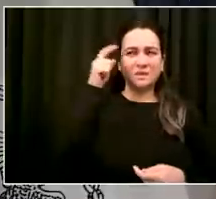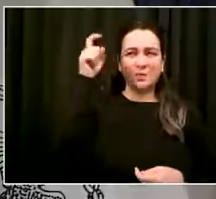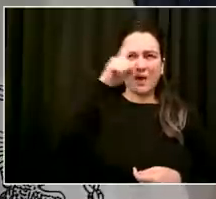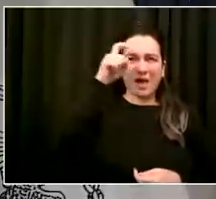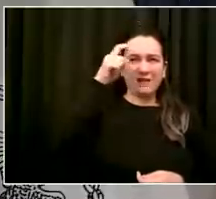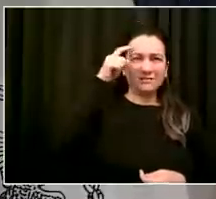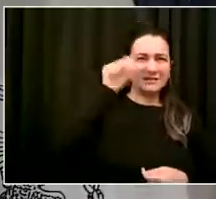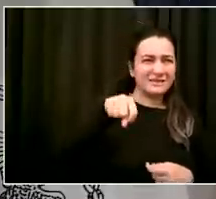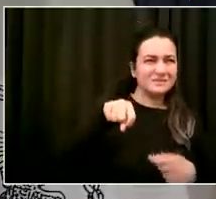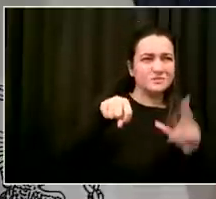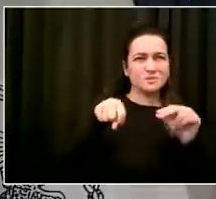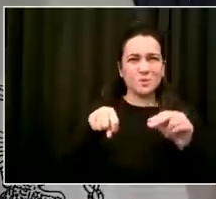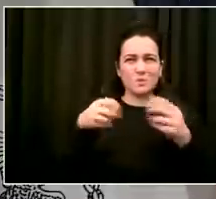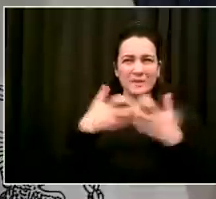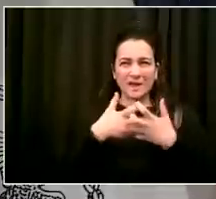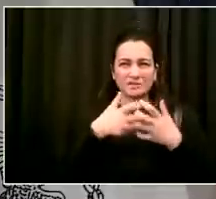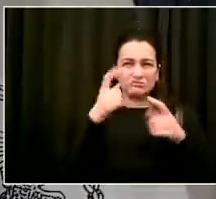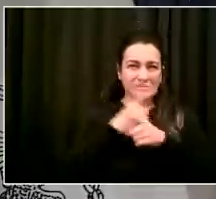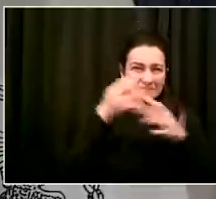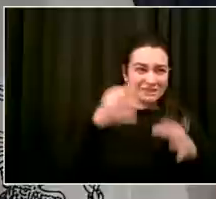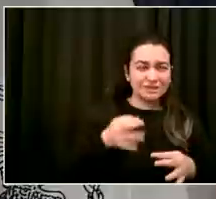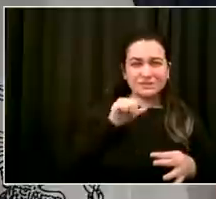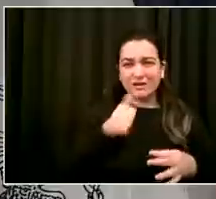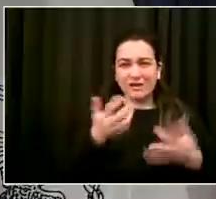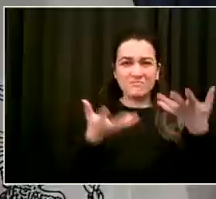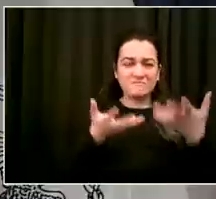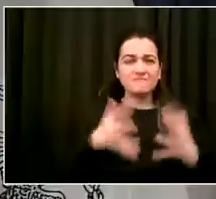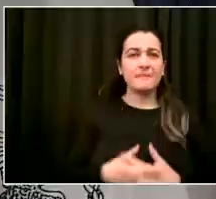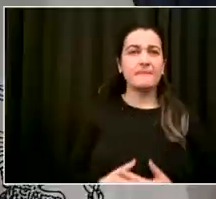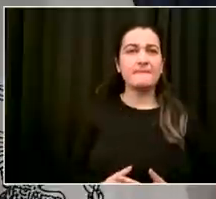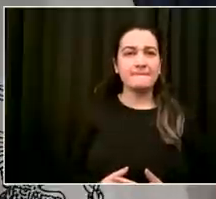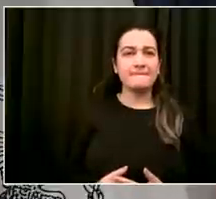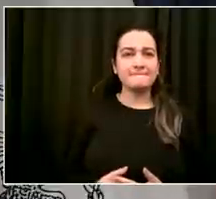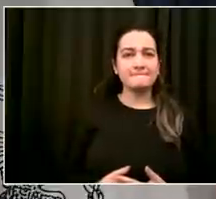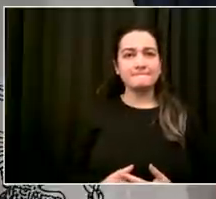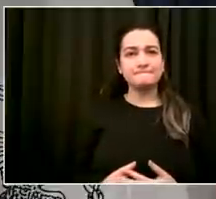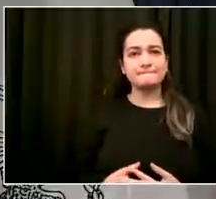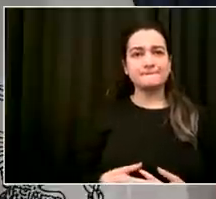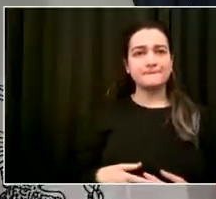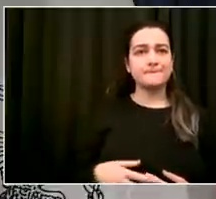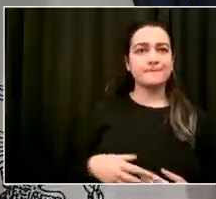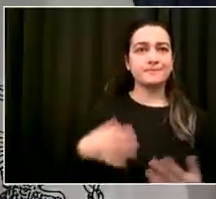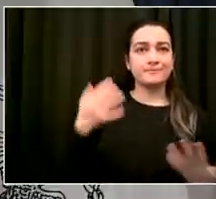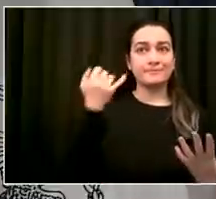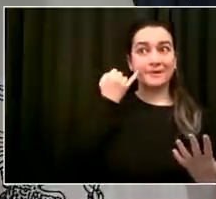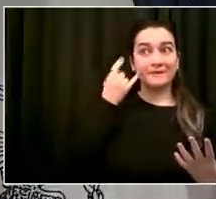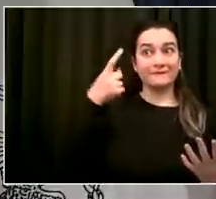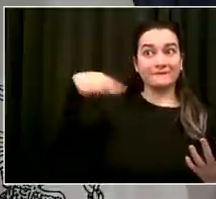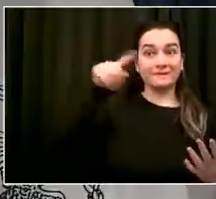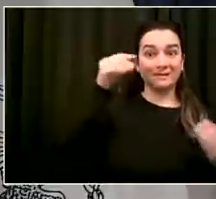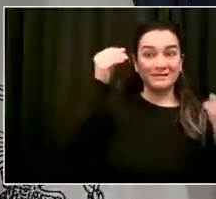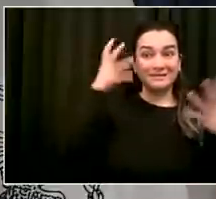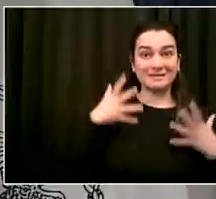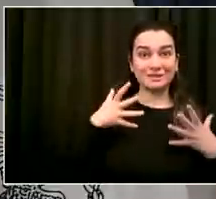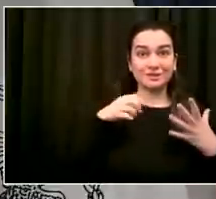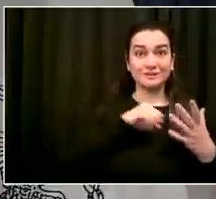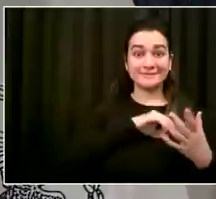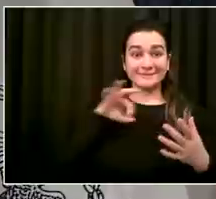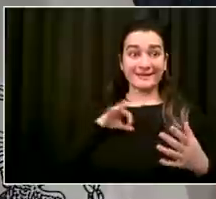constantly. I obviously want to see us push down the overall positivity level in this city.